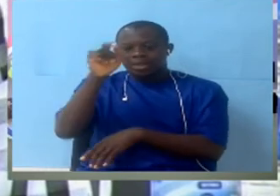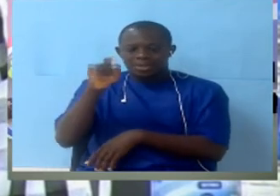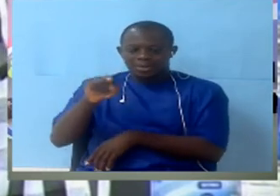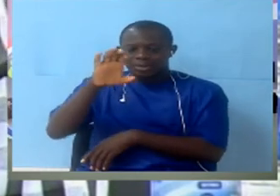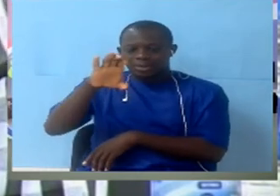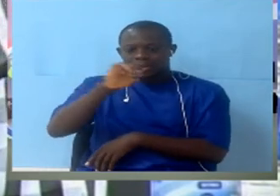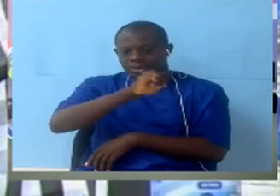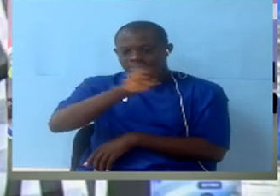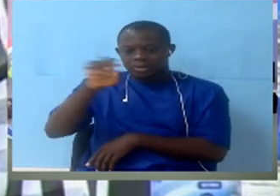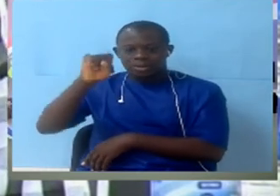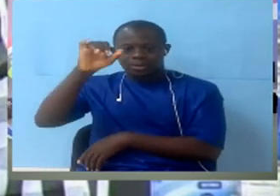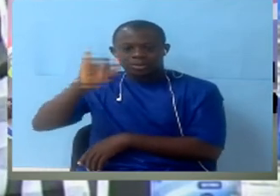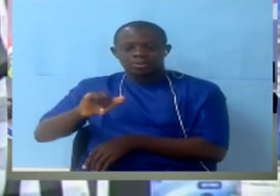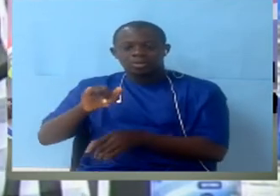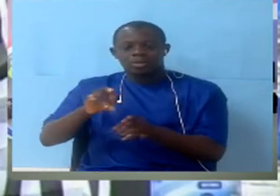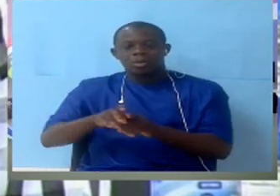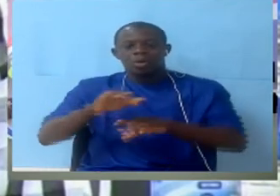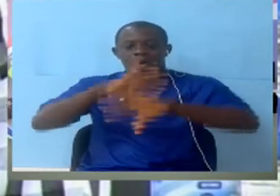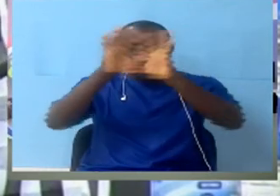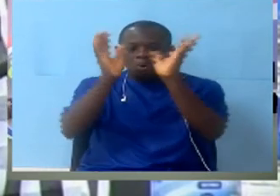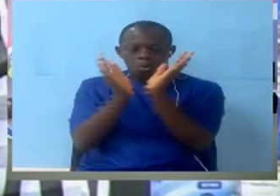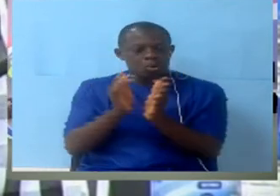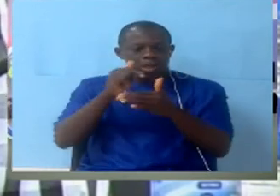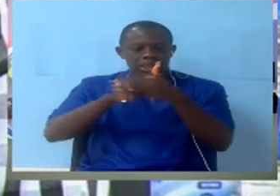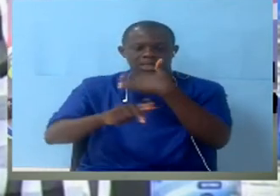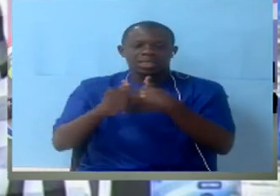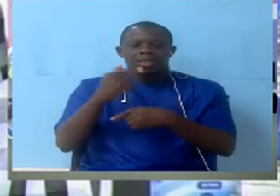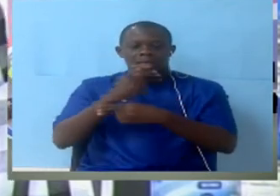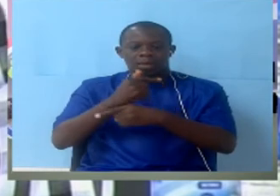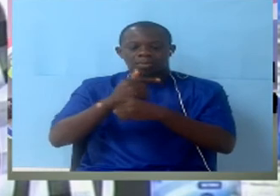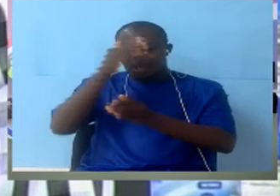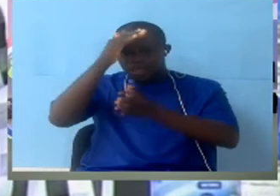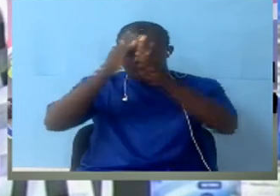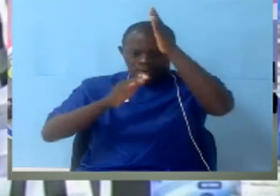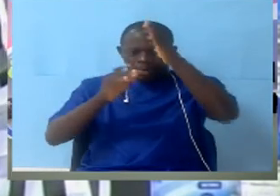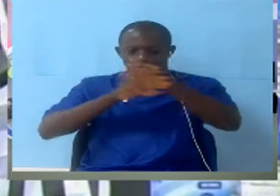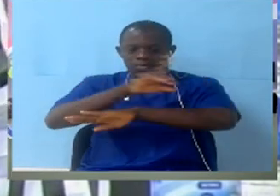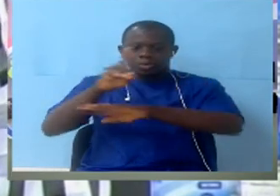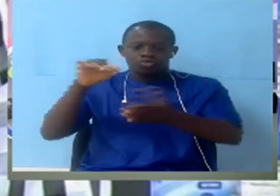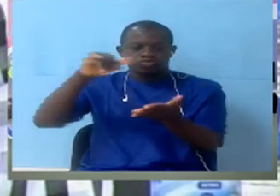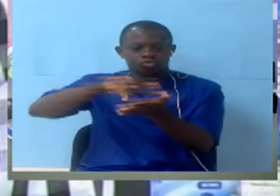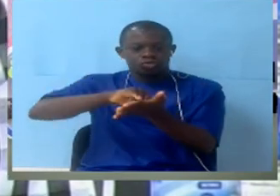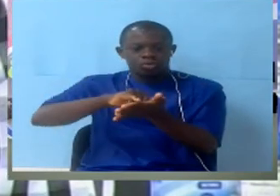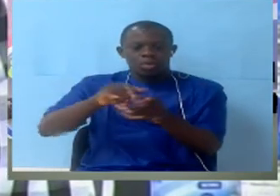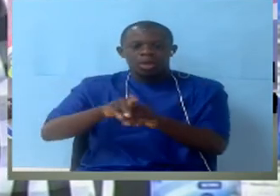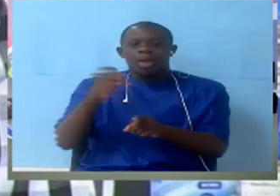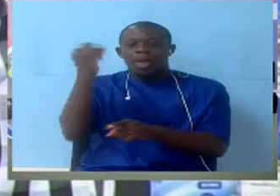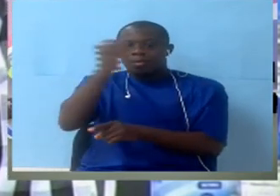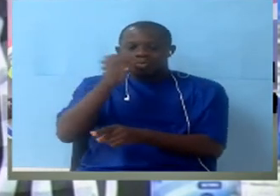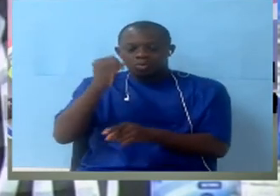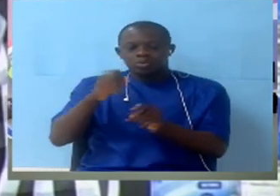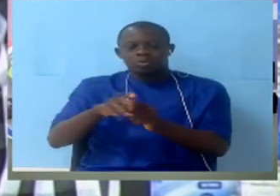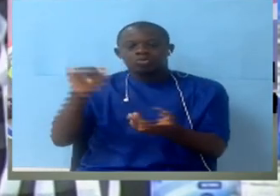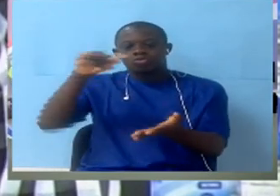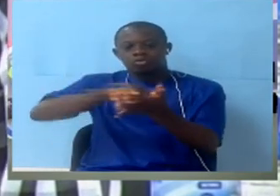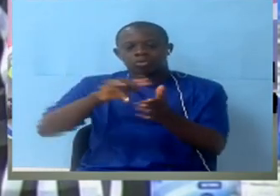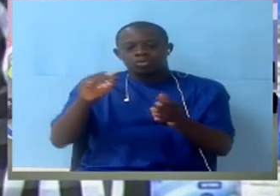CC. Baby Gaf camp, Yundum. They are all at the Gaf camp in Yundum. Because Yundum barracks is divided into two camps.